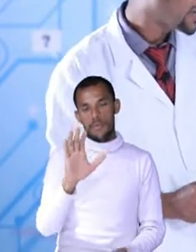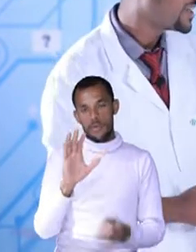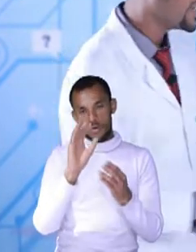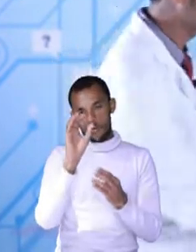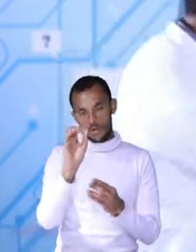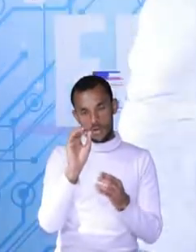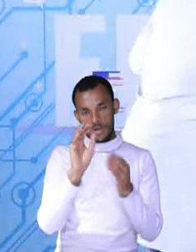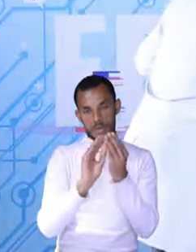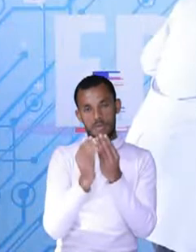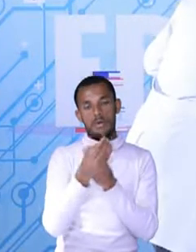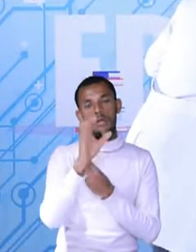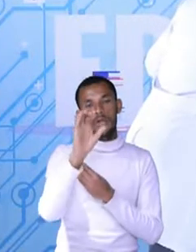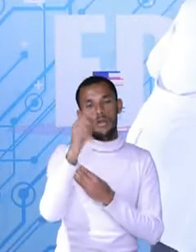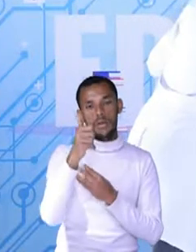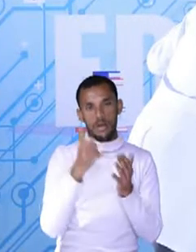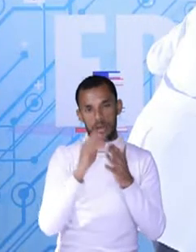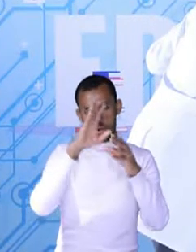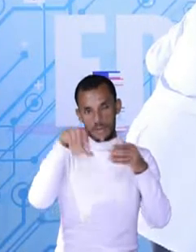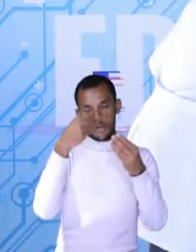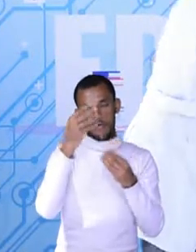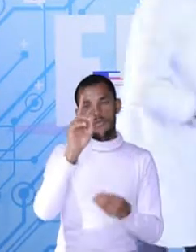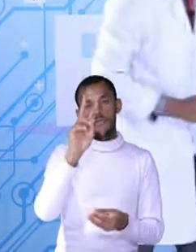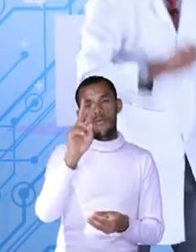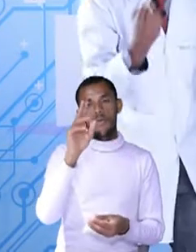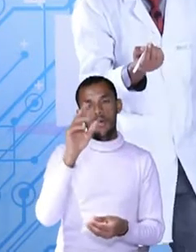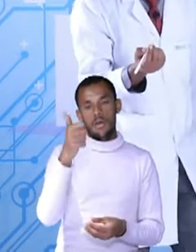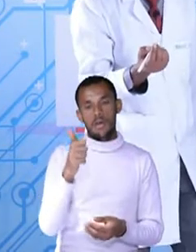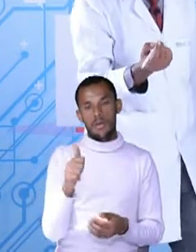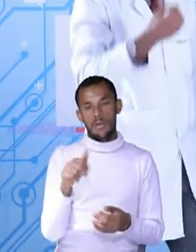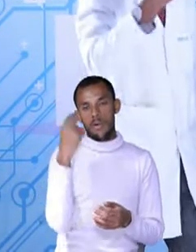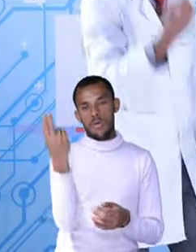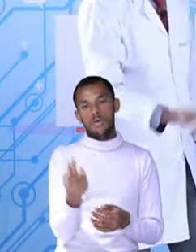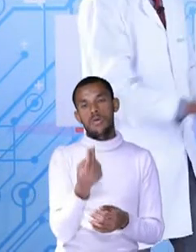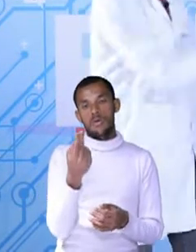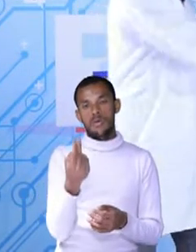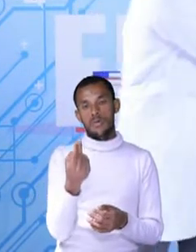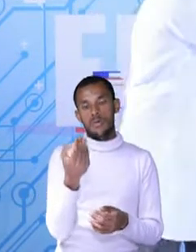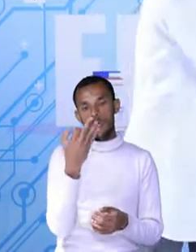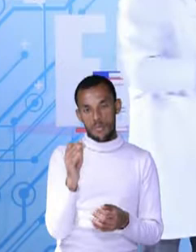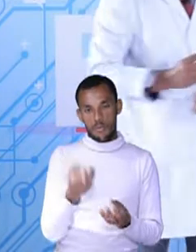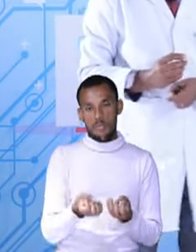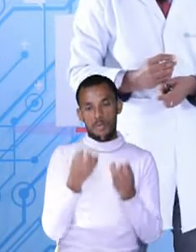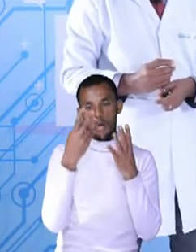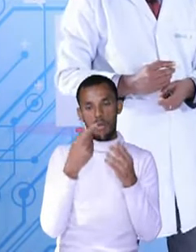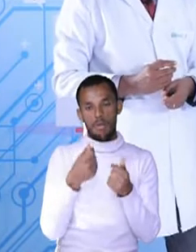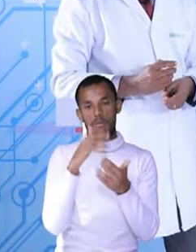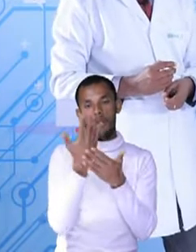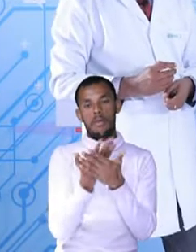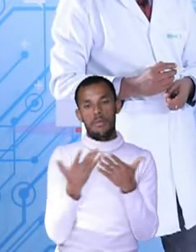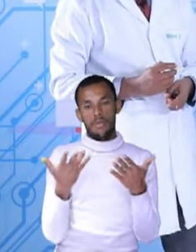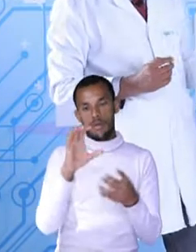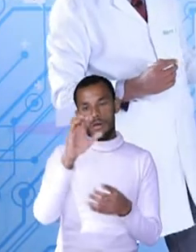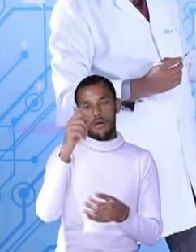by calcium, it gives vanadium. Therefore, to get vanadium, by using of what? By using of a more active element,